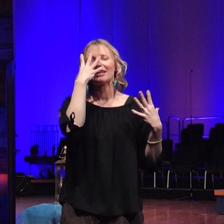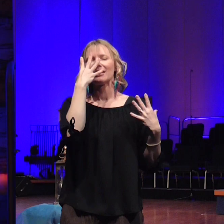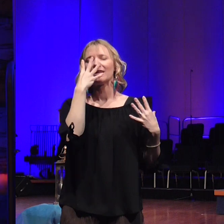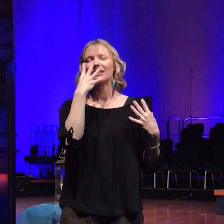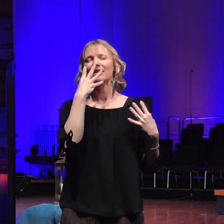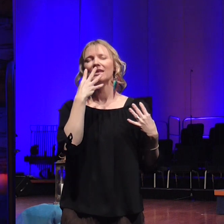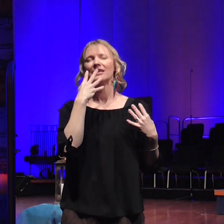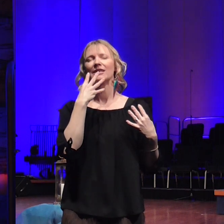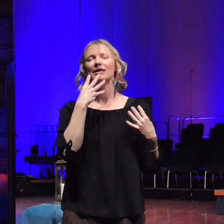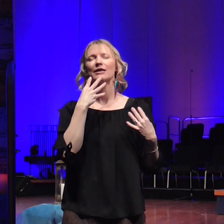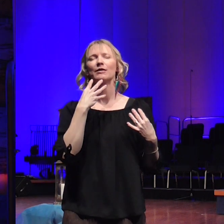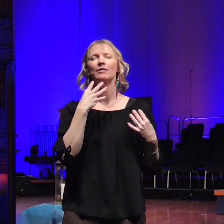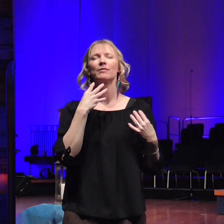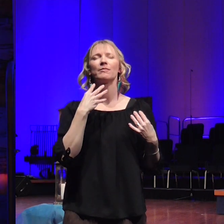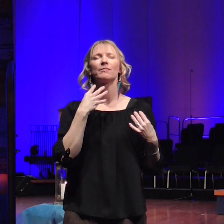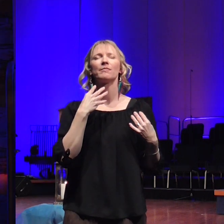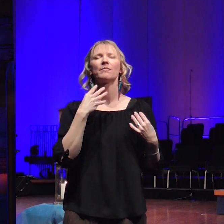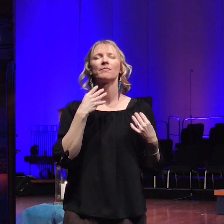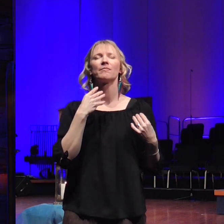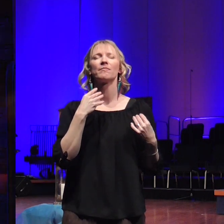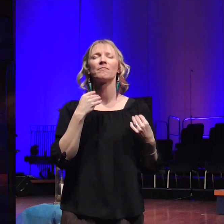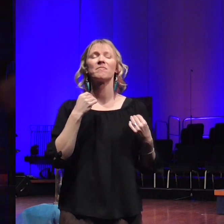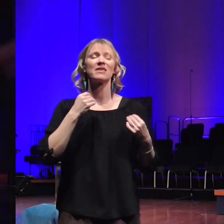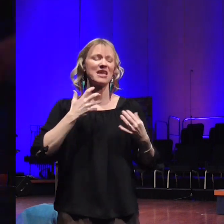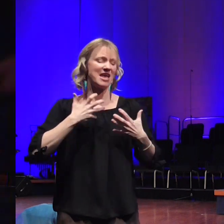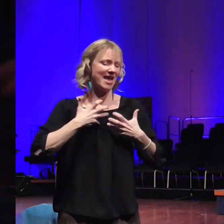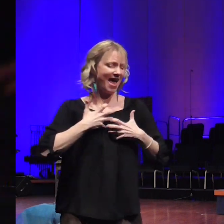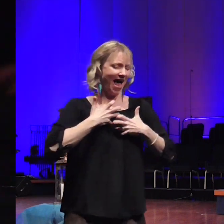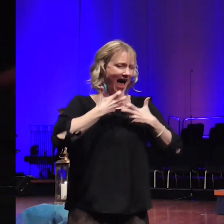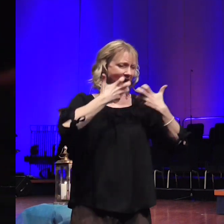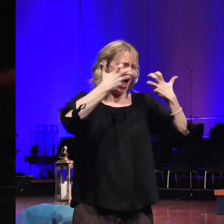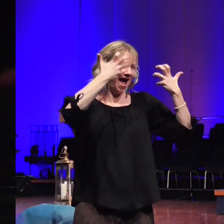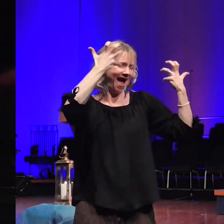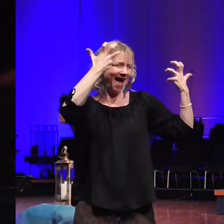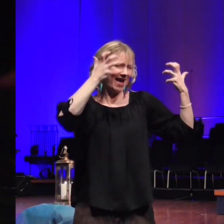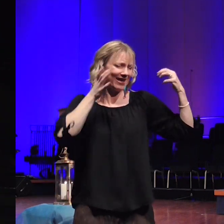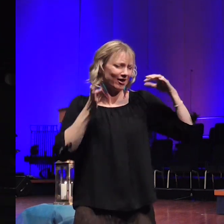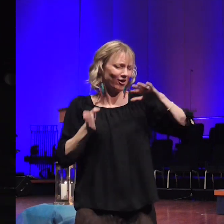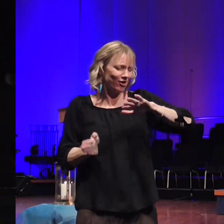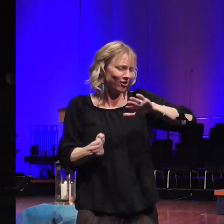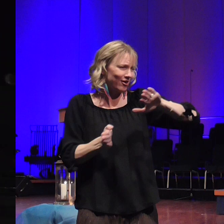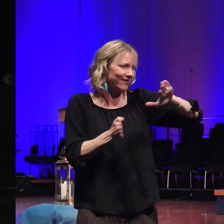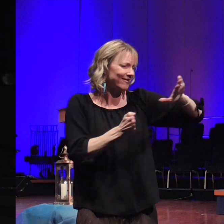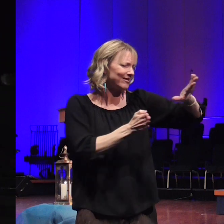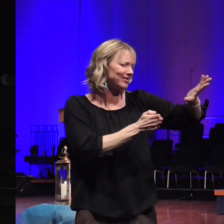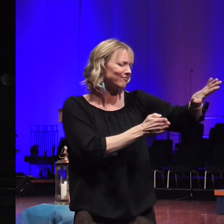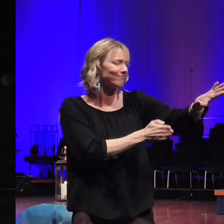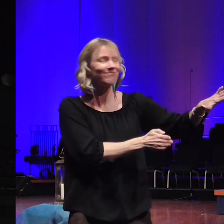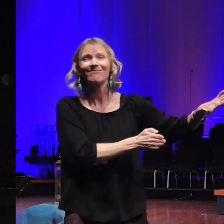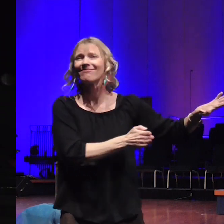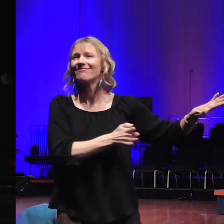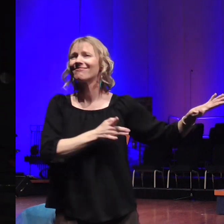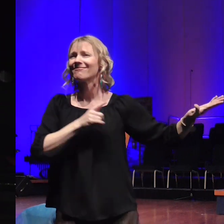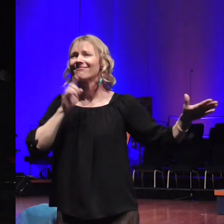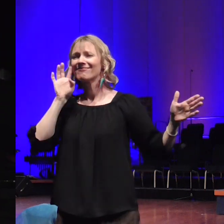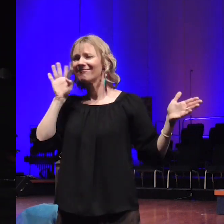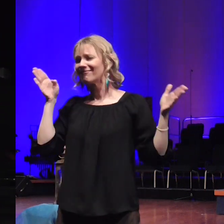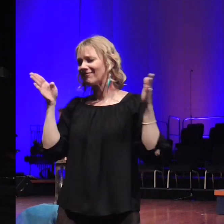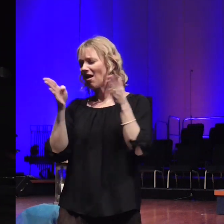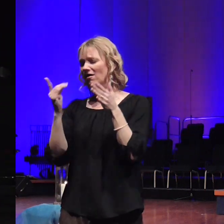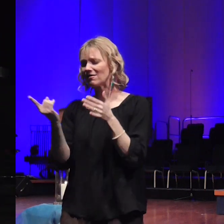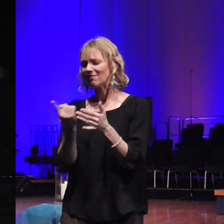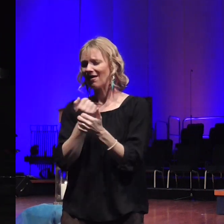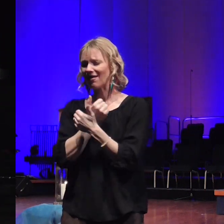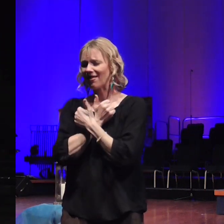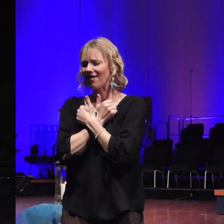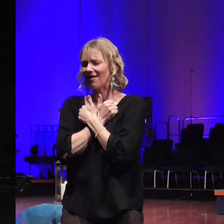It's the anger you abandon for the love that's most deep. It's